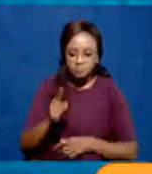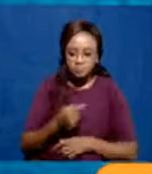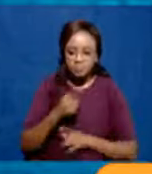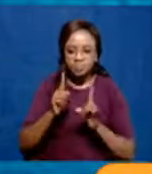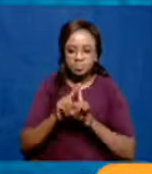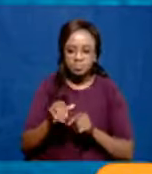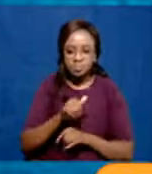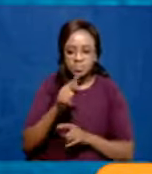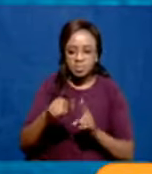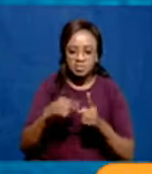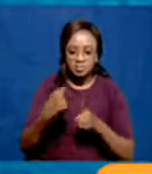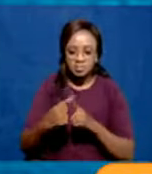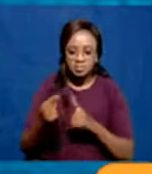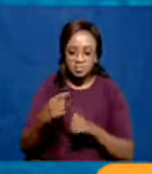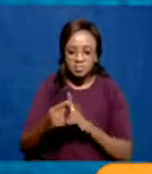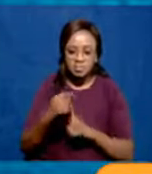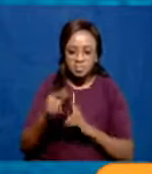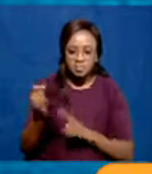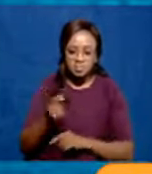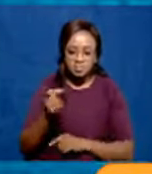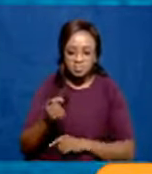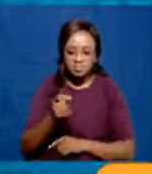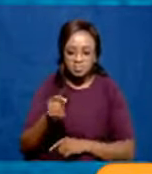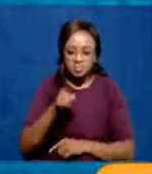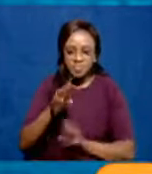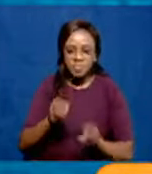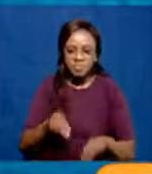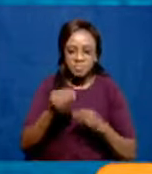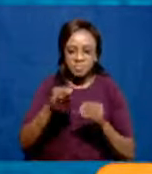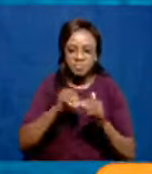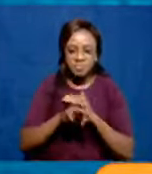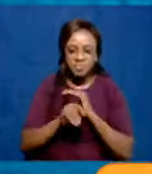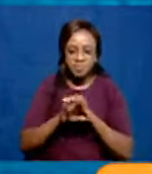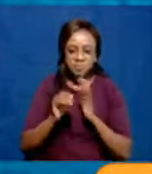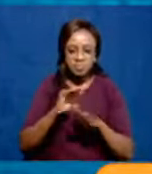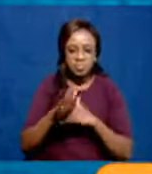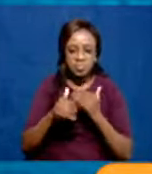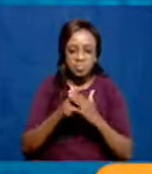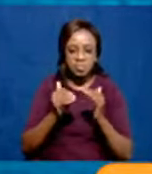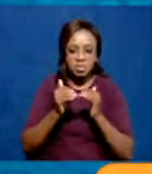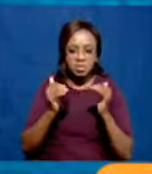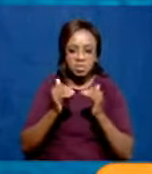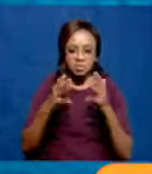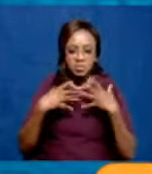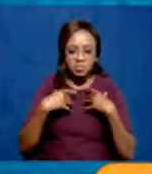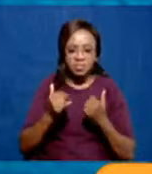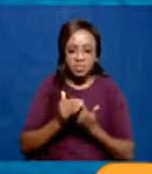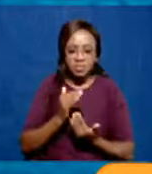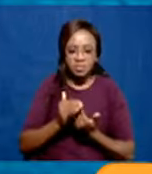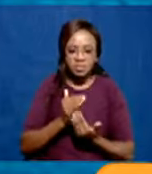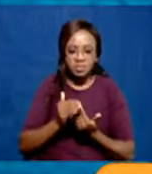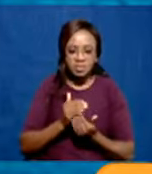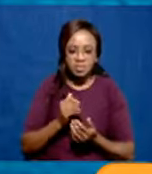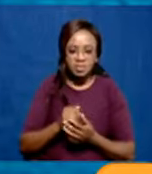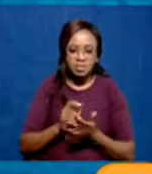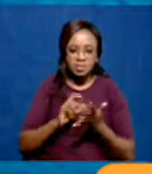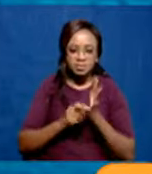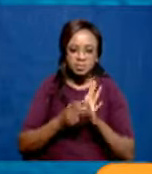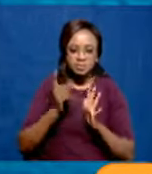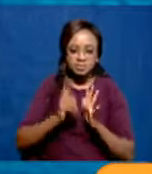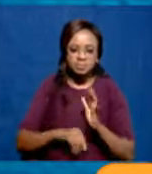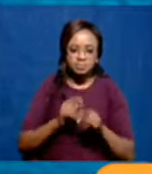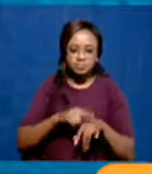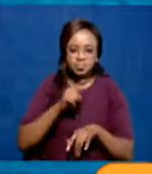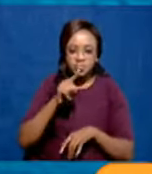1,700 annual, every month. Mm-hmm. So this gave them access to every level of care. Mm-hmm. So it then means that once this has